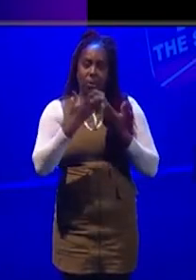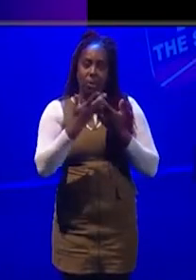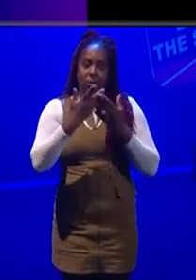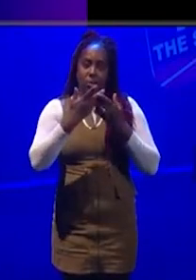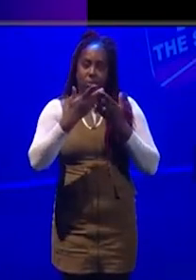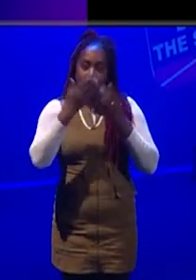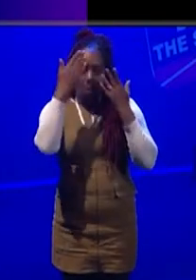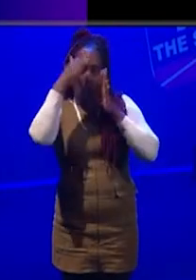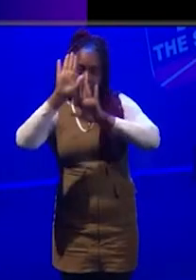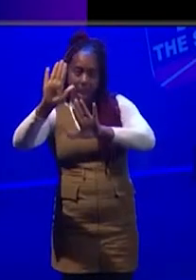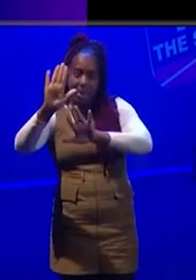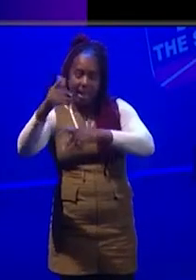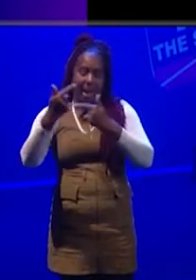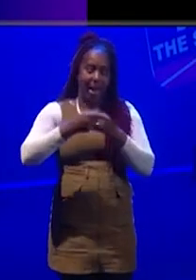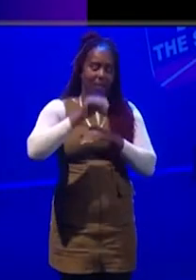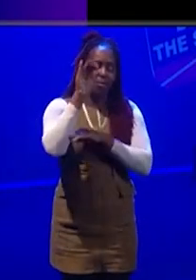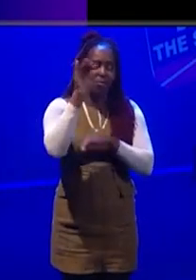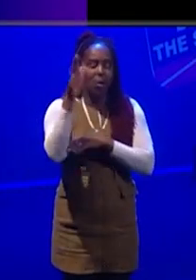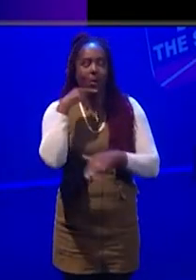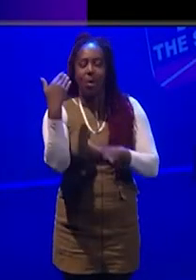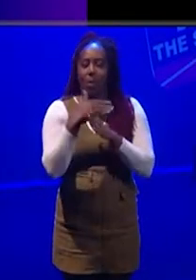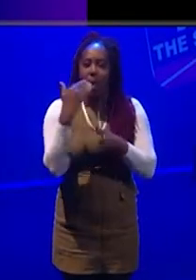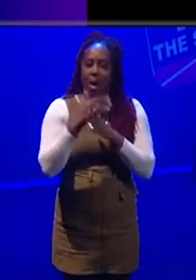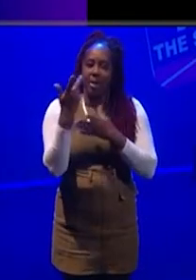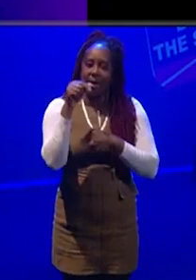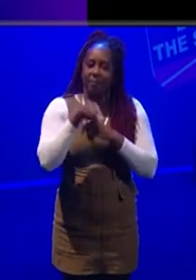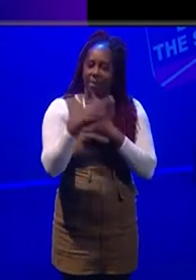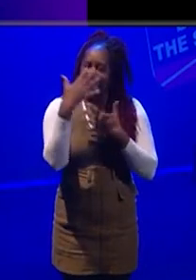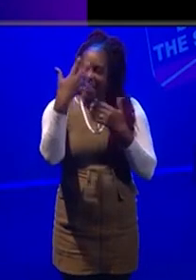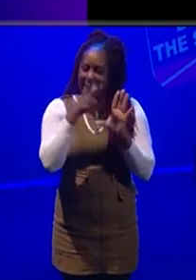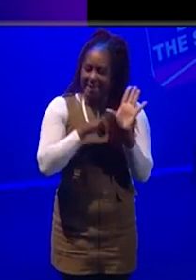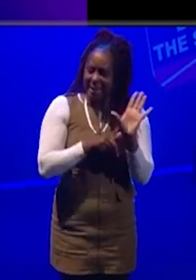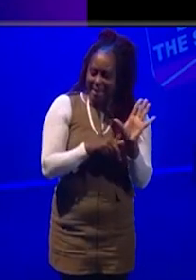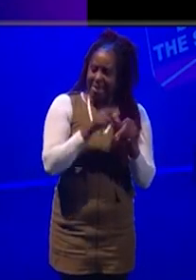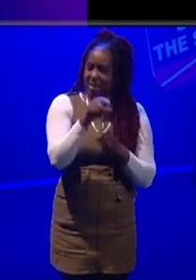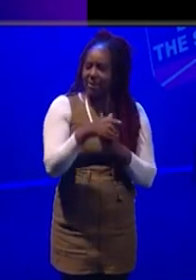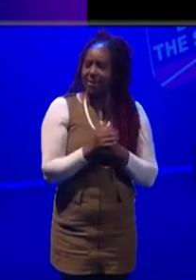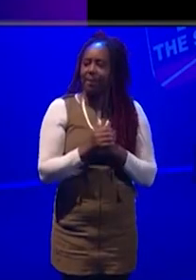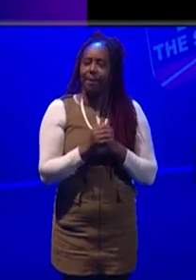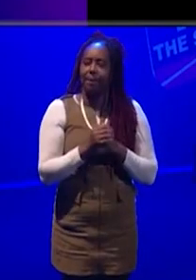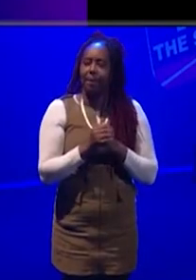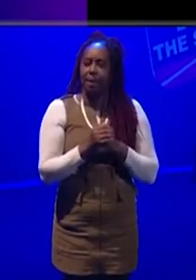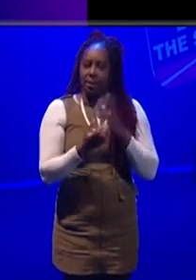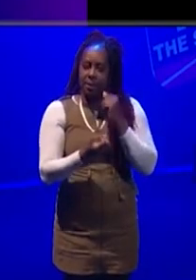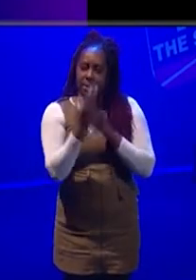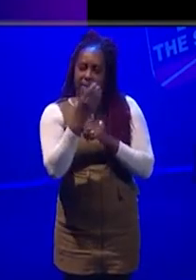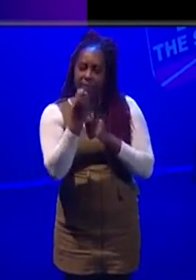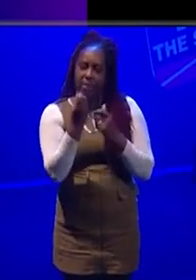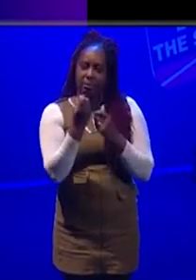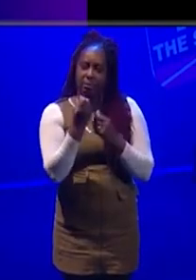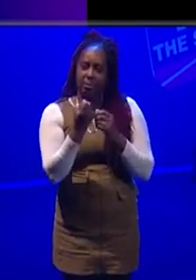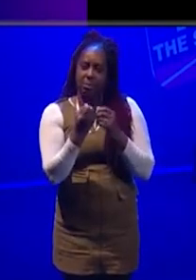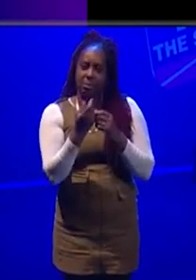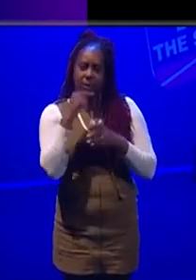honeymoon. But Sylvia has been working in industry for 10 years and she discovered herself that there was nobody